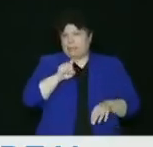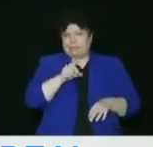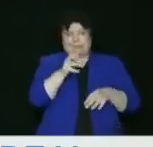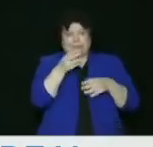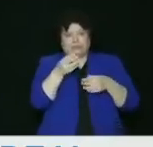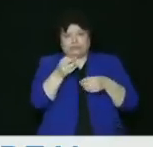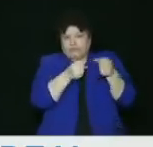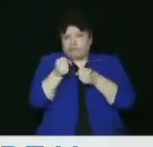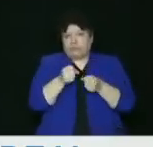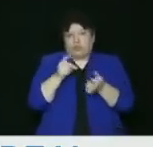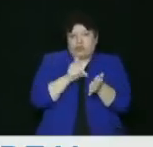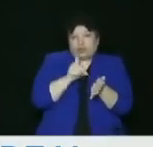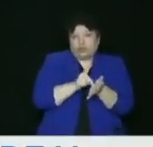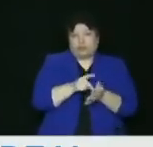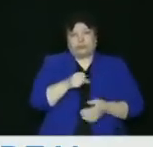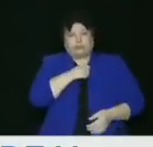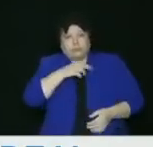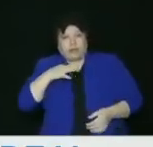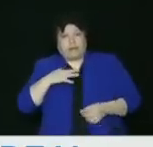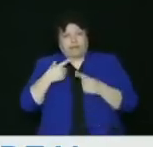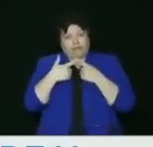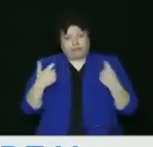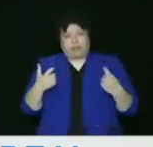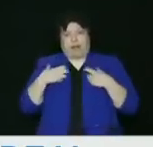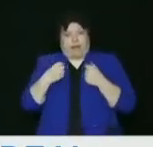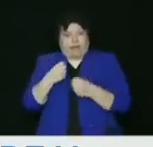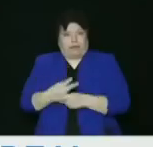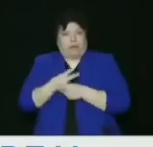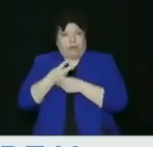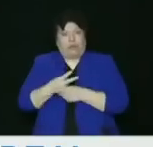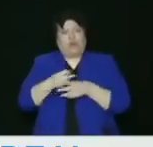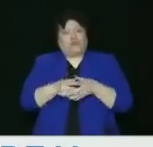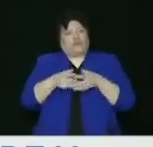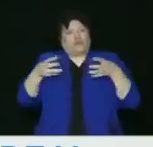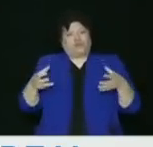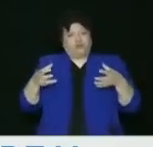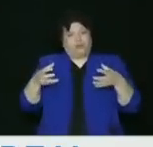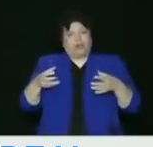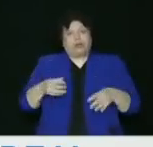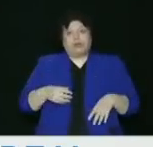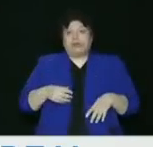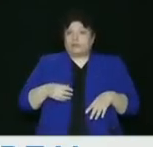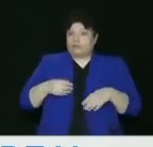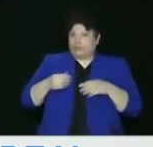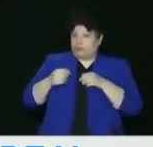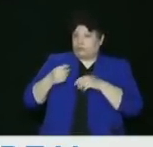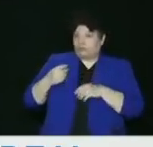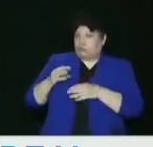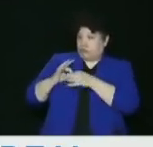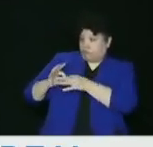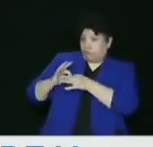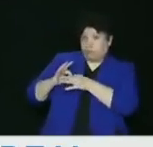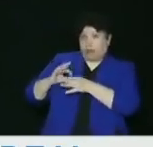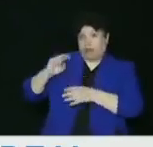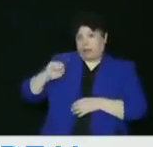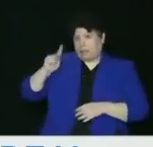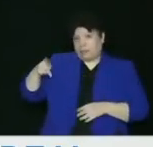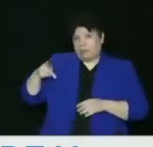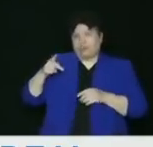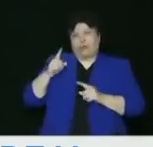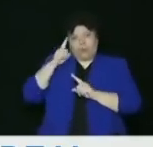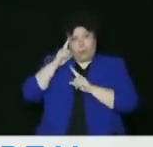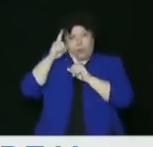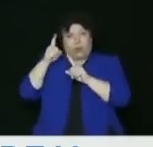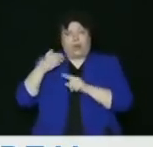healthcare personnel. Together, we can continue to progress towards a universal healthcare